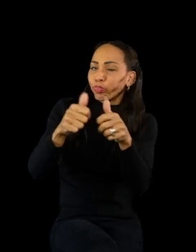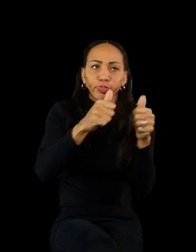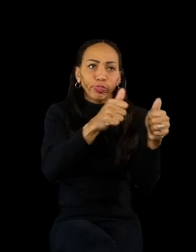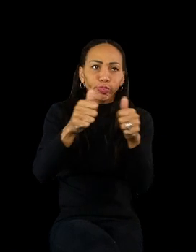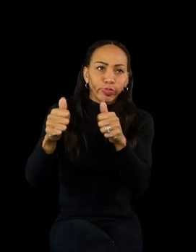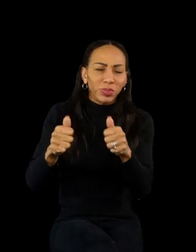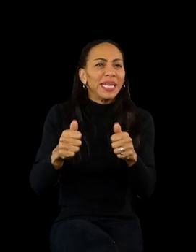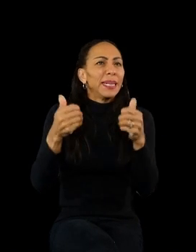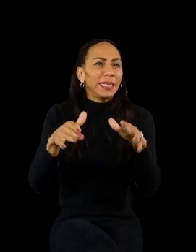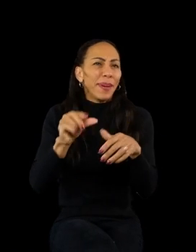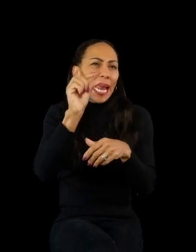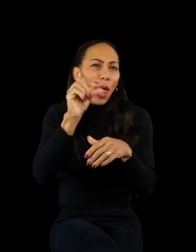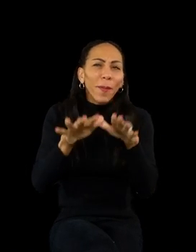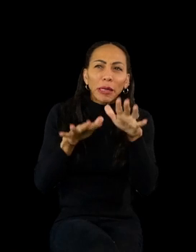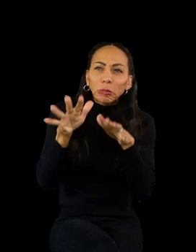all. That's fine.